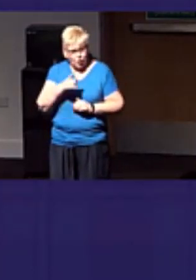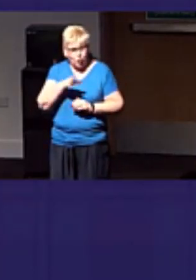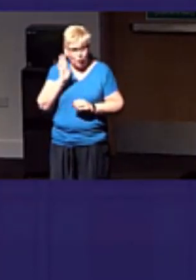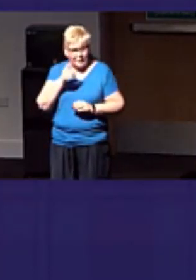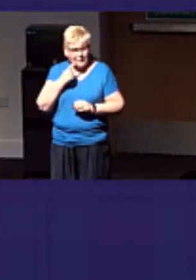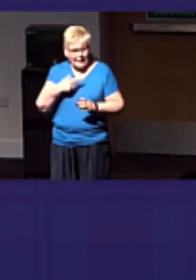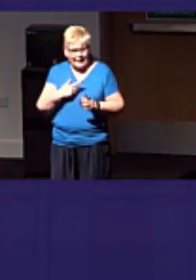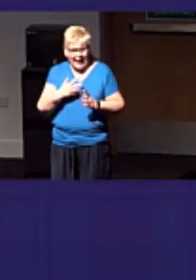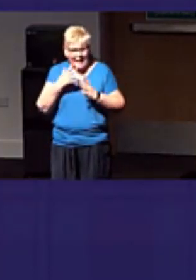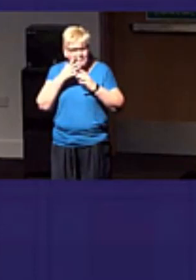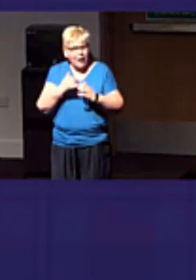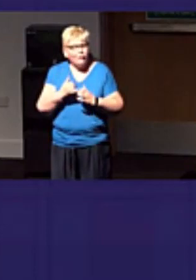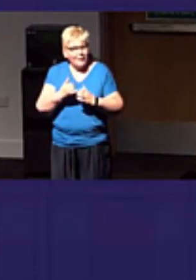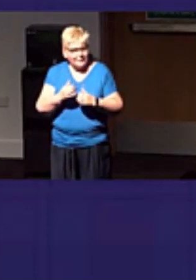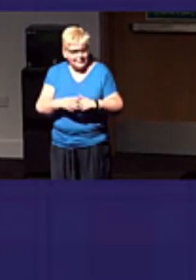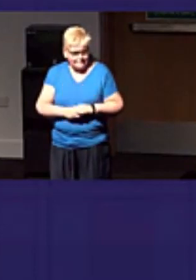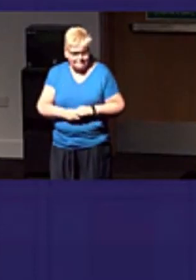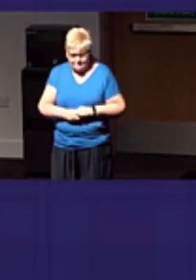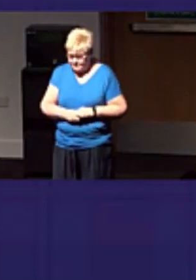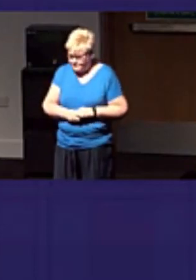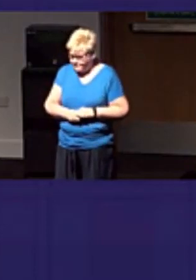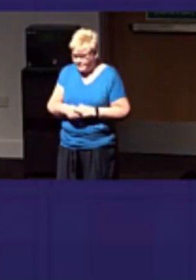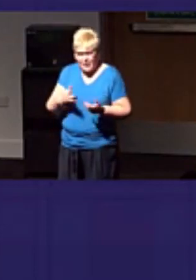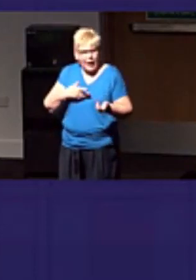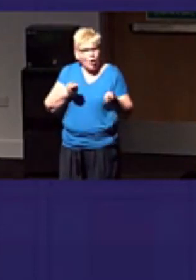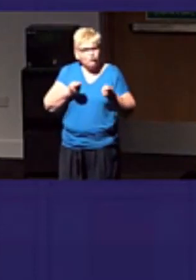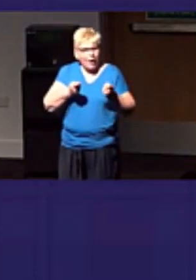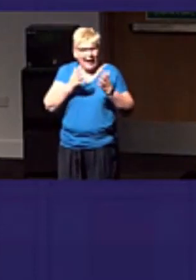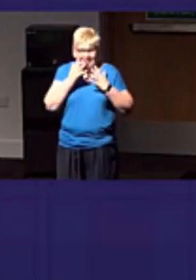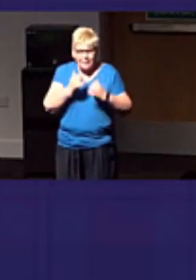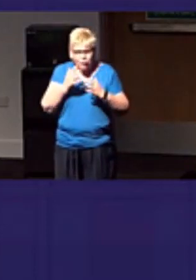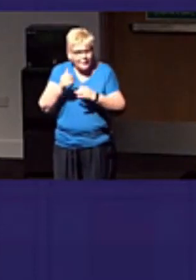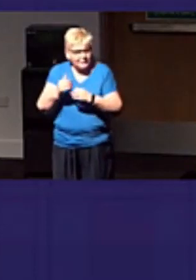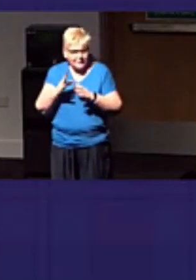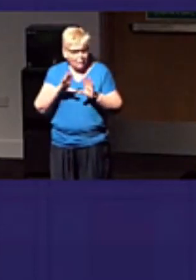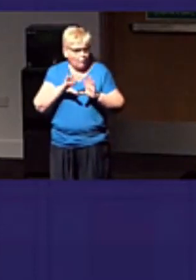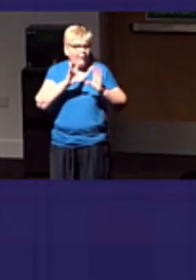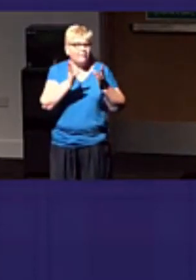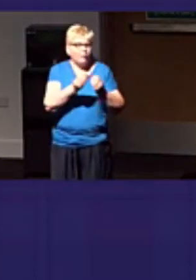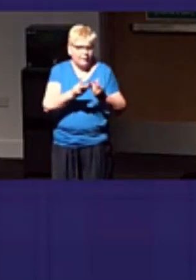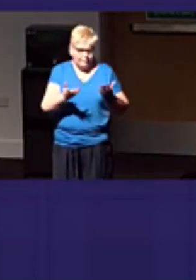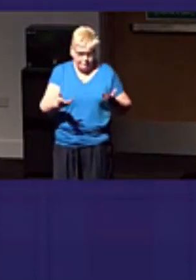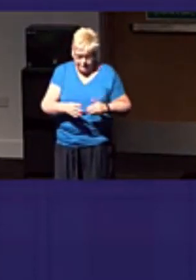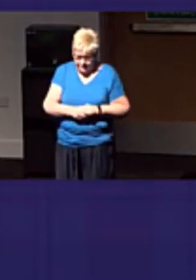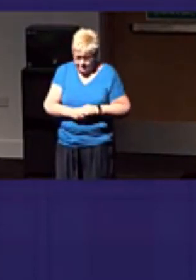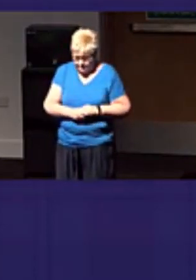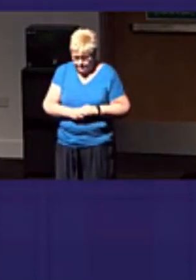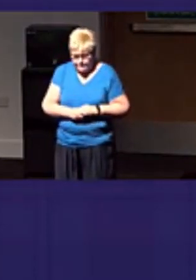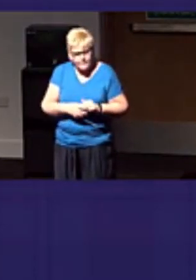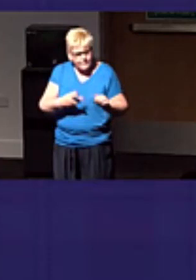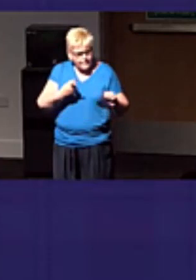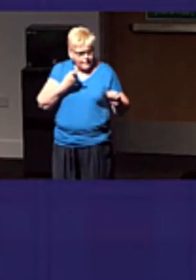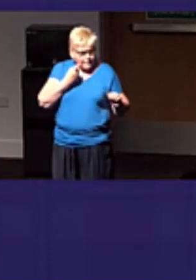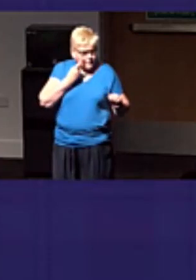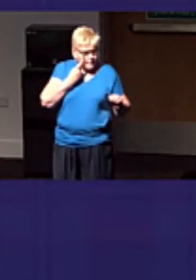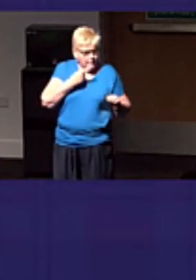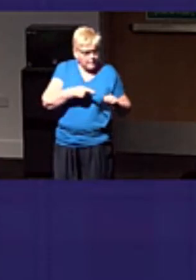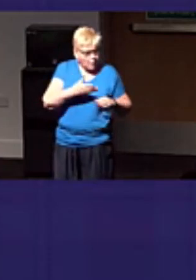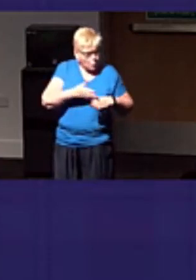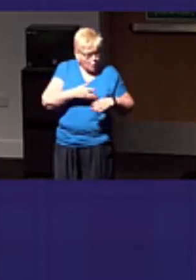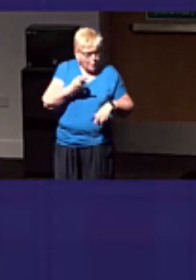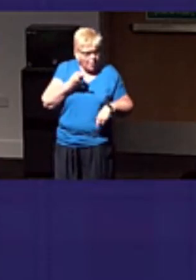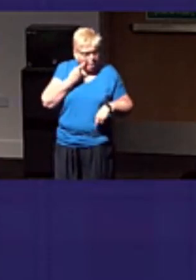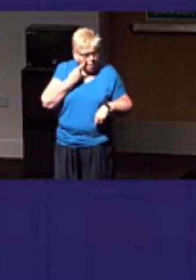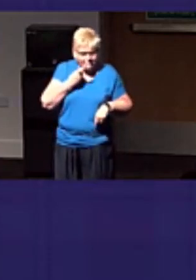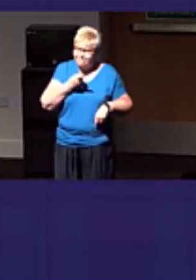word experiment maybe 100 times today. I run experiments for everything. Do we want to implement this new feature? Experiment. Do we want to implement a